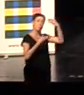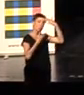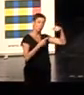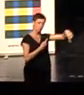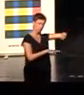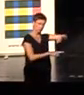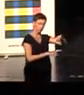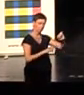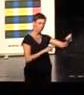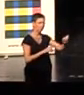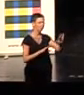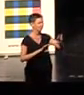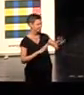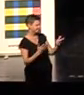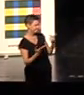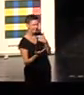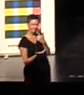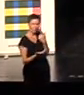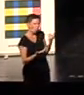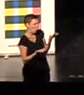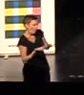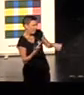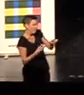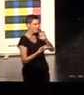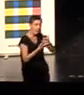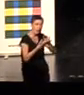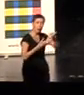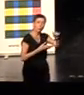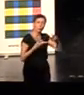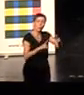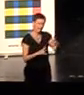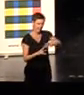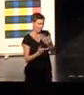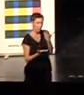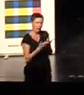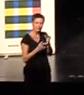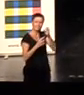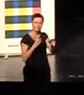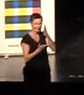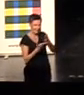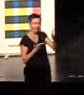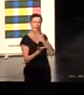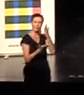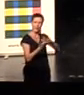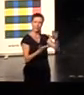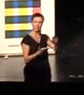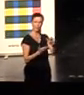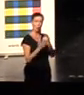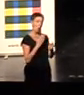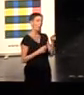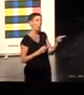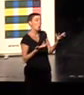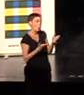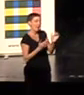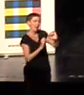other means of determining en cultural way of life coach a difference dan de but